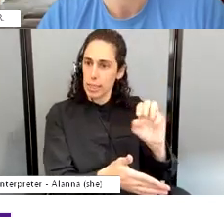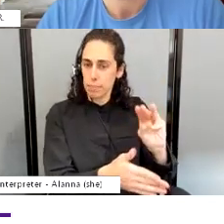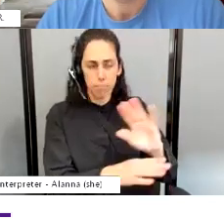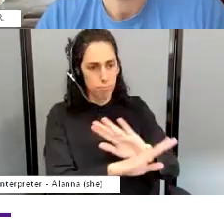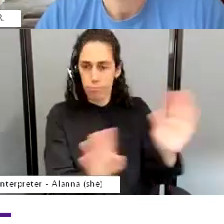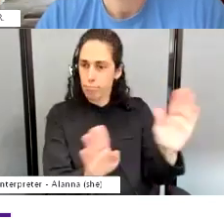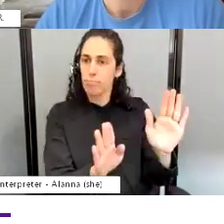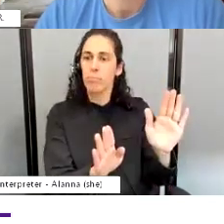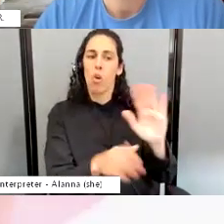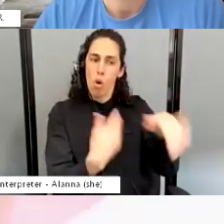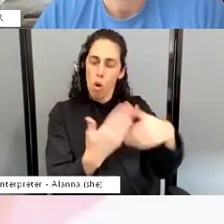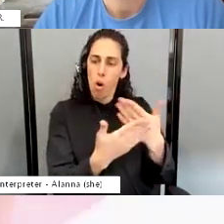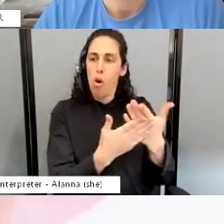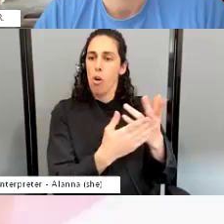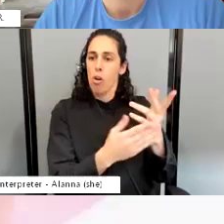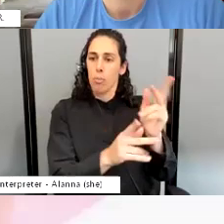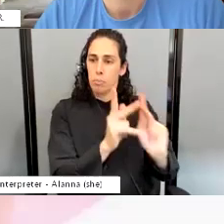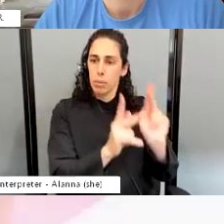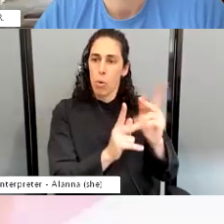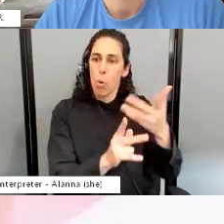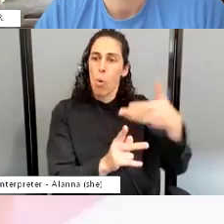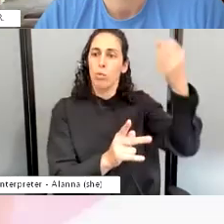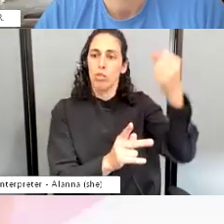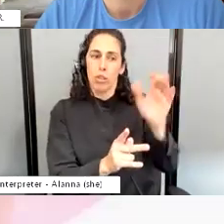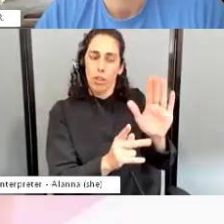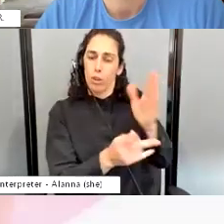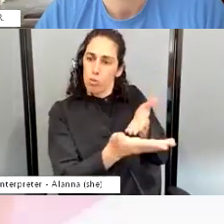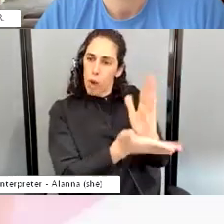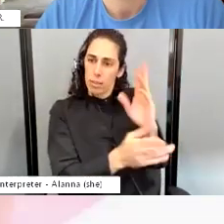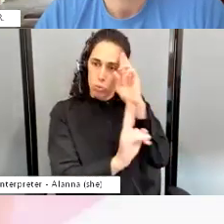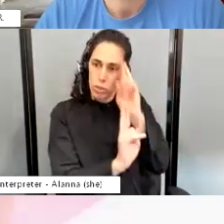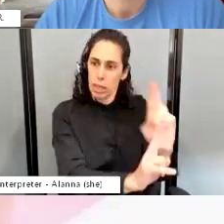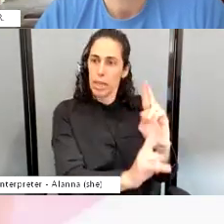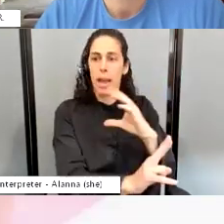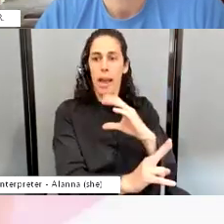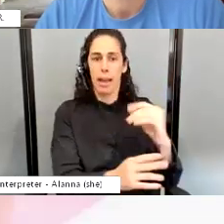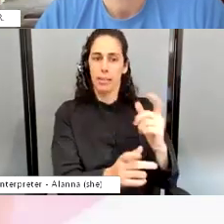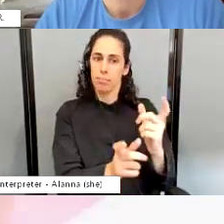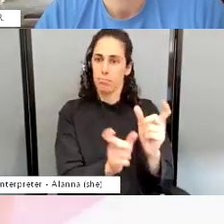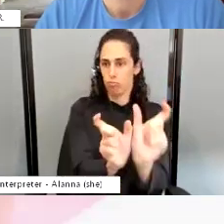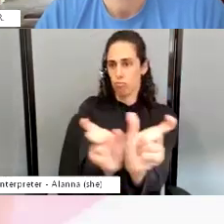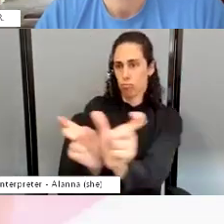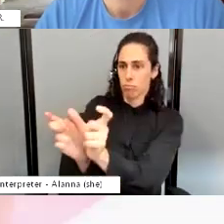and respected. And as for me, my name is Benedict Schöpflin. I'm the Executive Director of